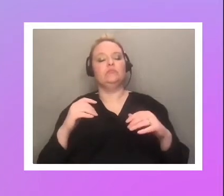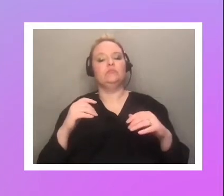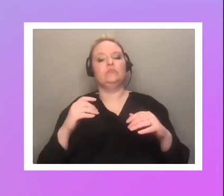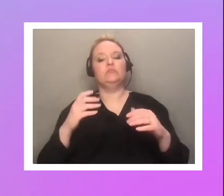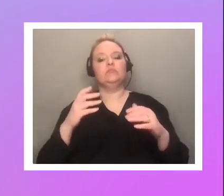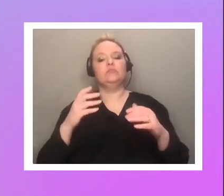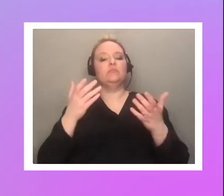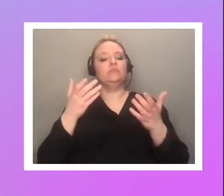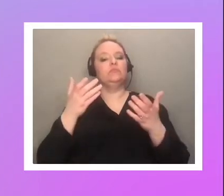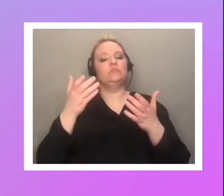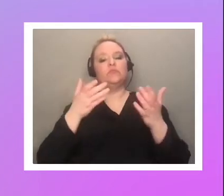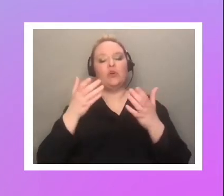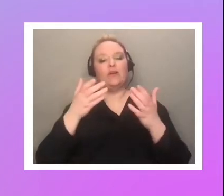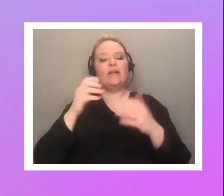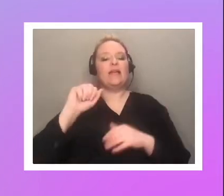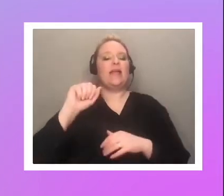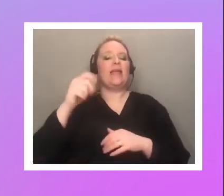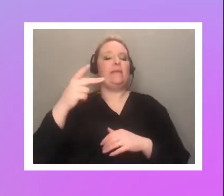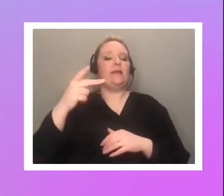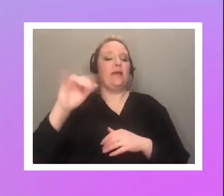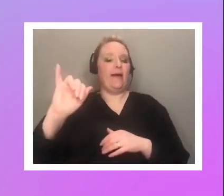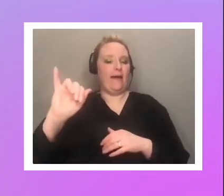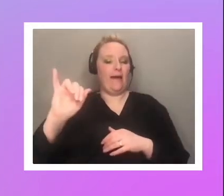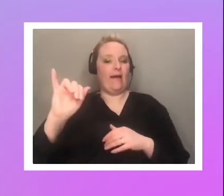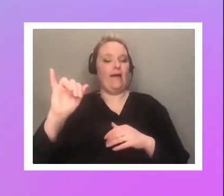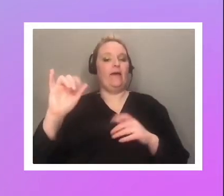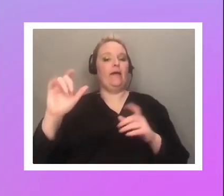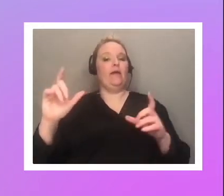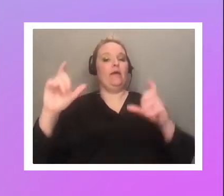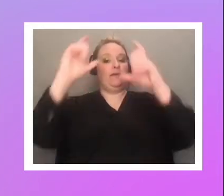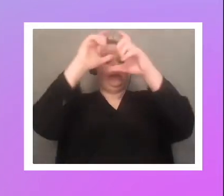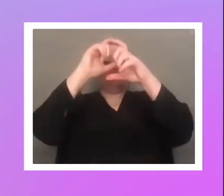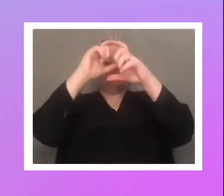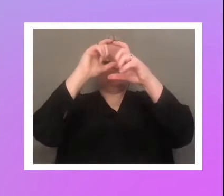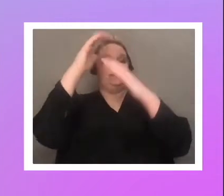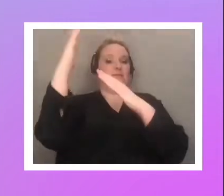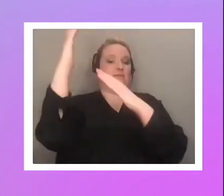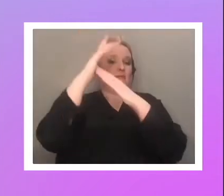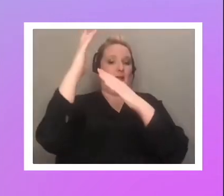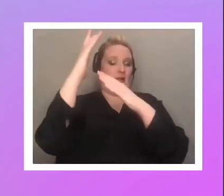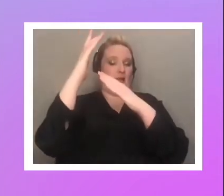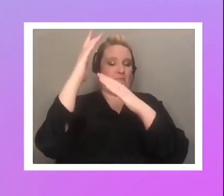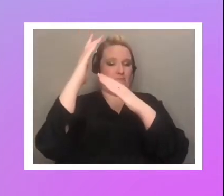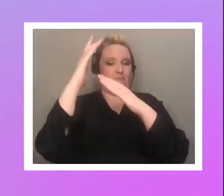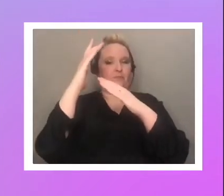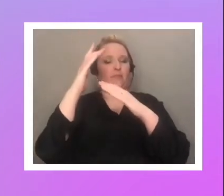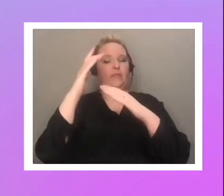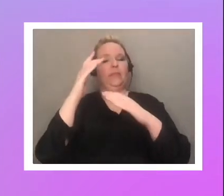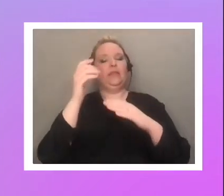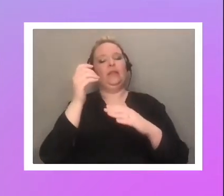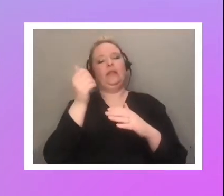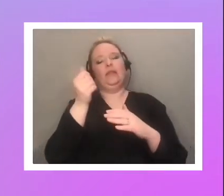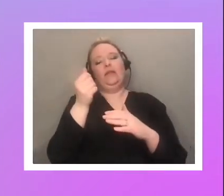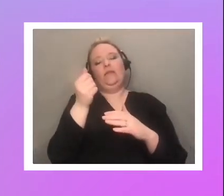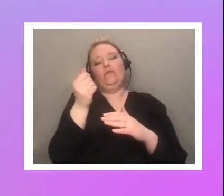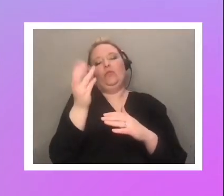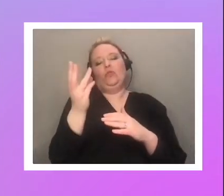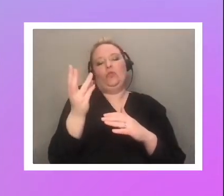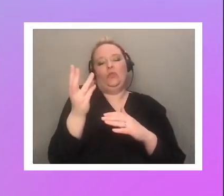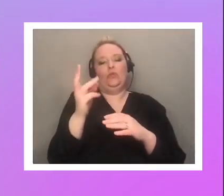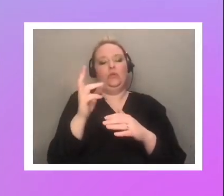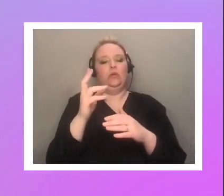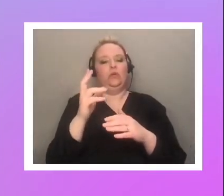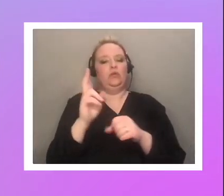services, APIs. And then at the top there should be a very limited amount of use